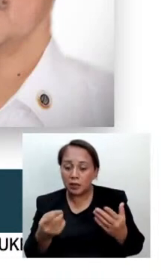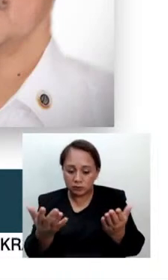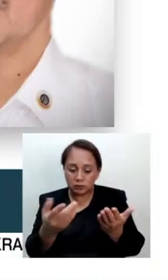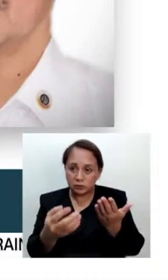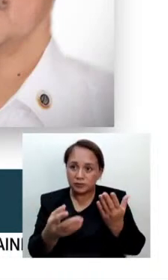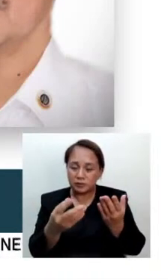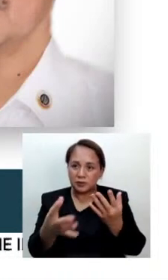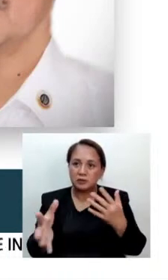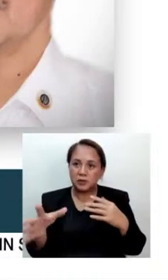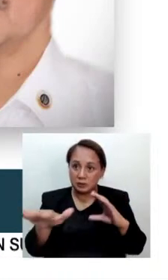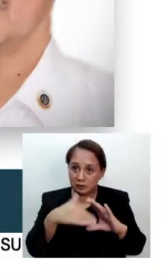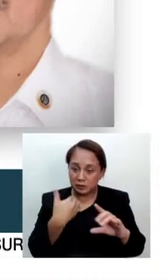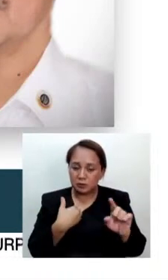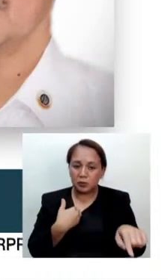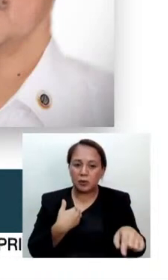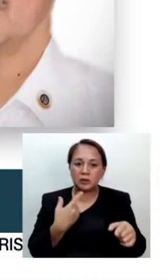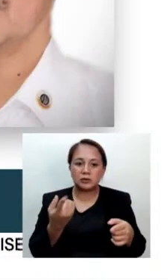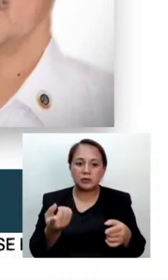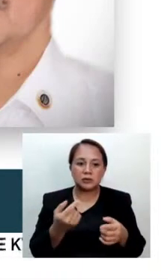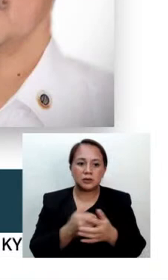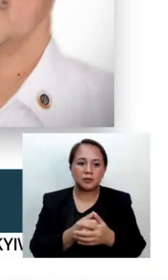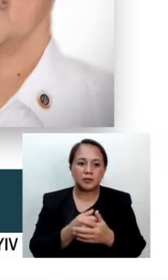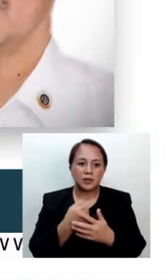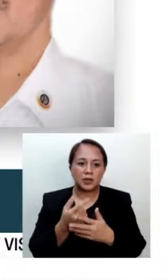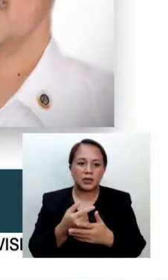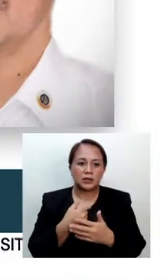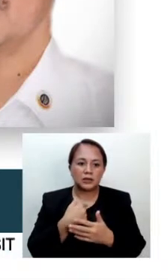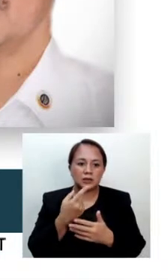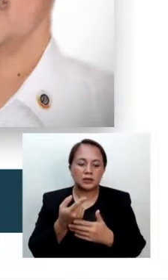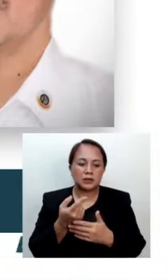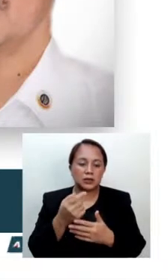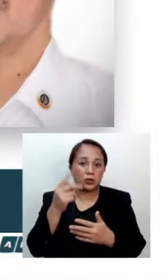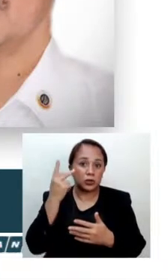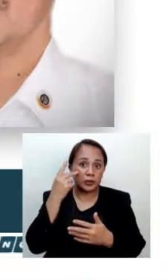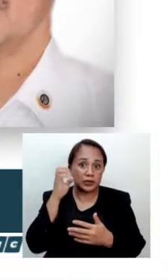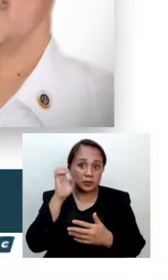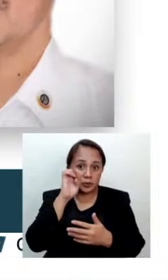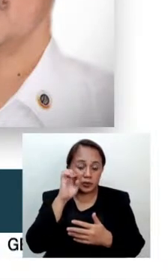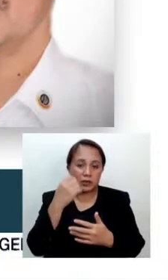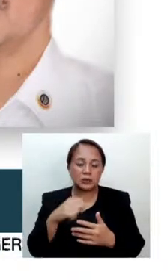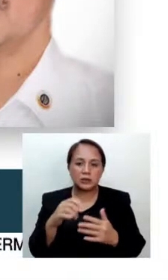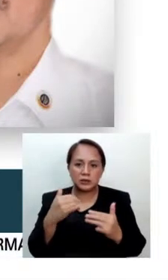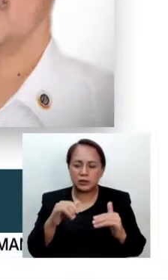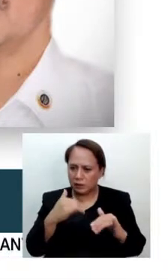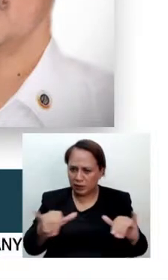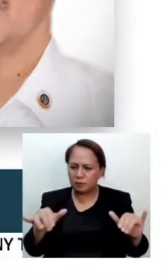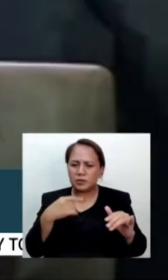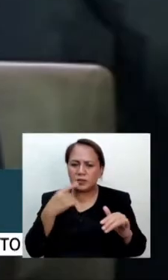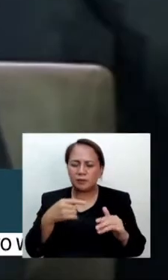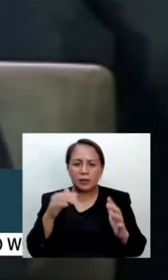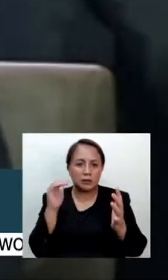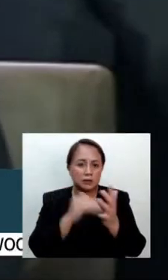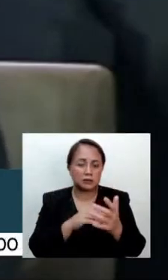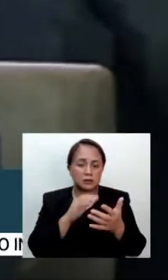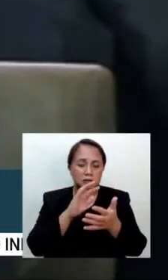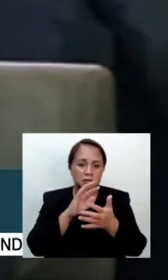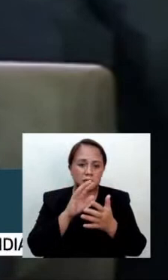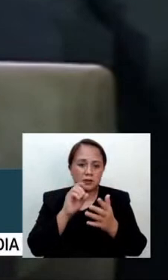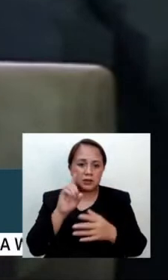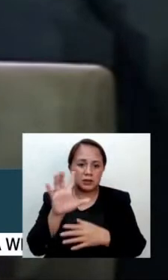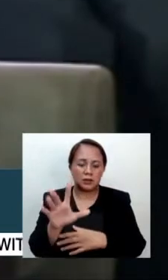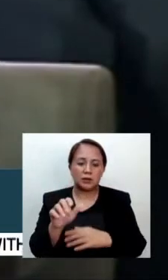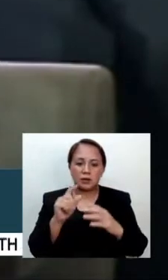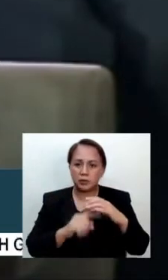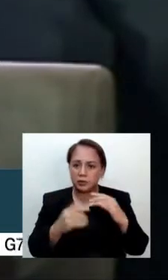Justice Department downplayed the retraction of self-confessed drug lord Kerwin Espinosa, who recanted all his allegations against De Lima. ABS-CBN News is